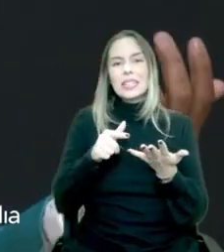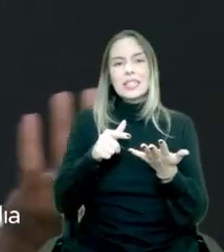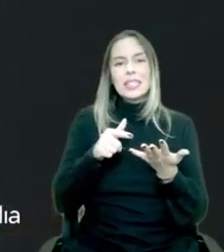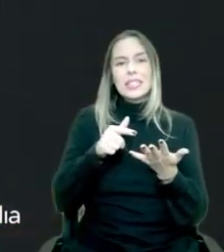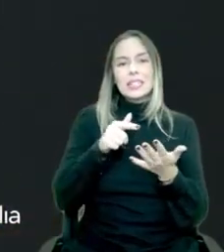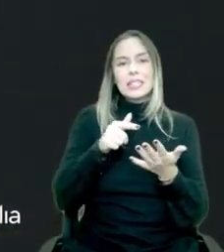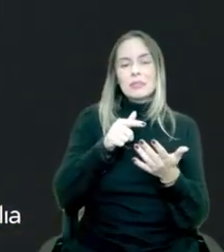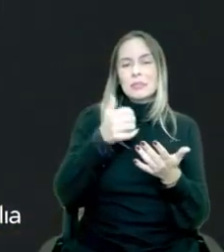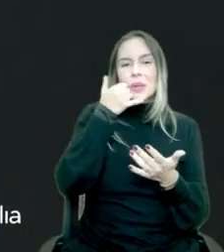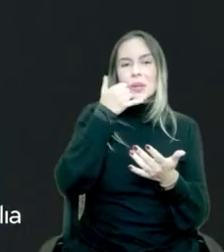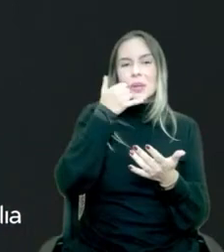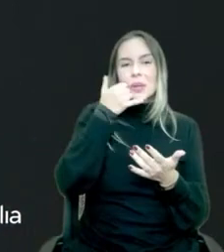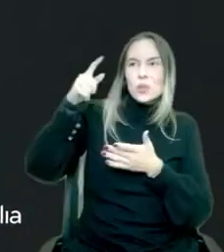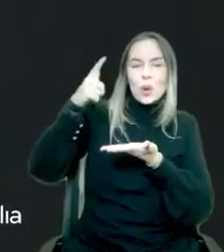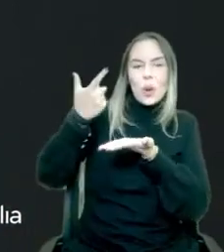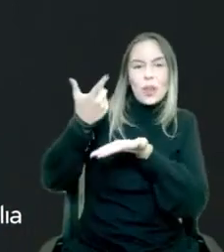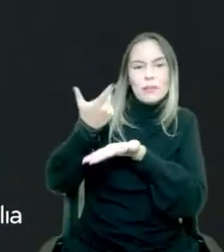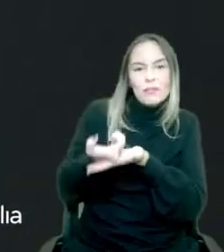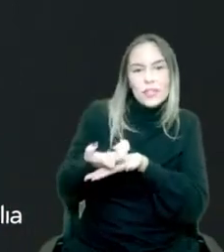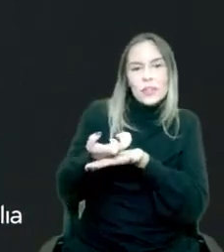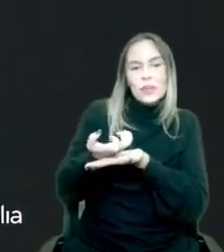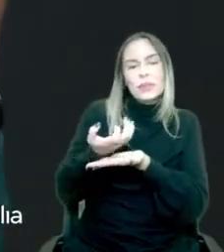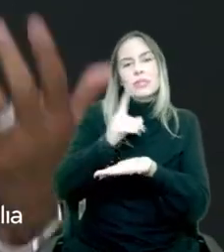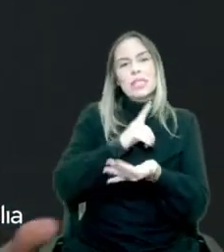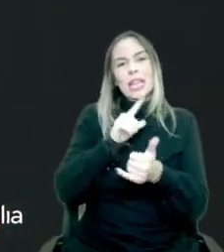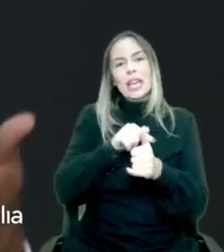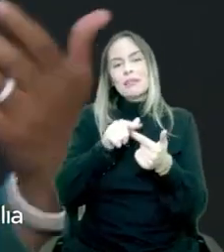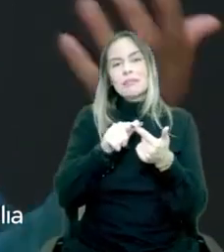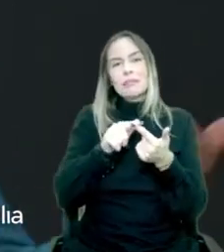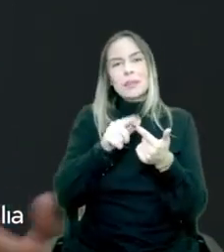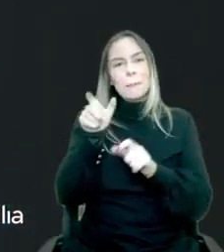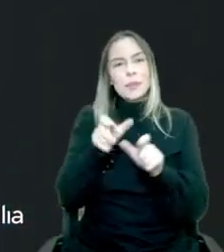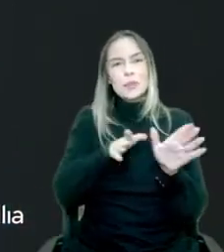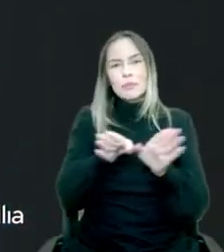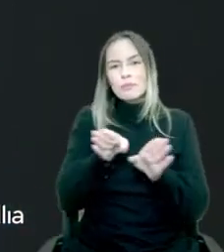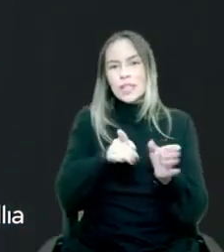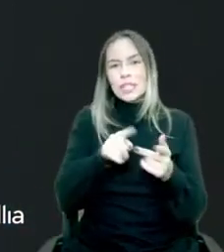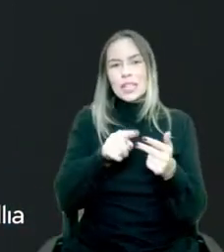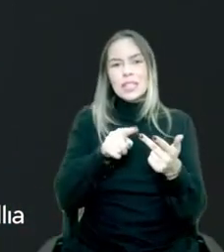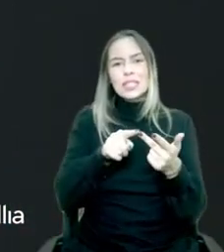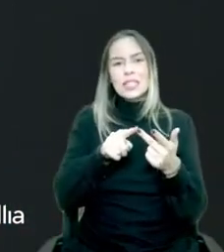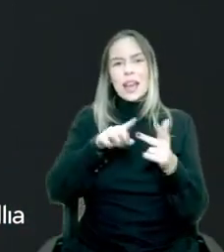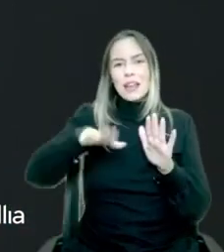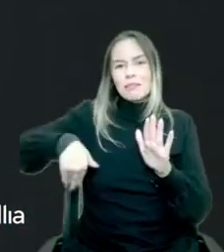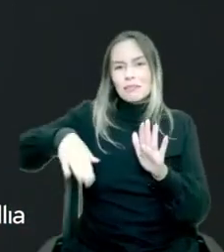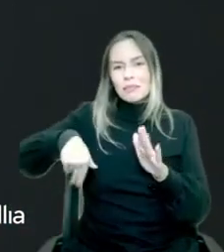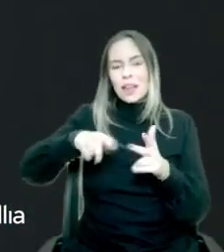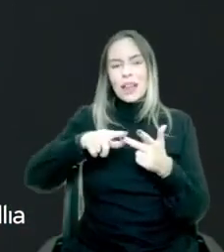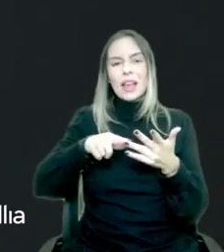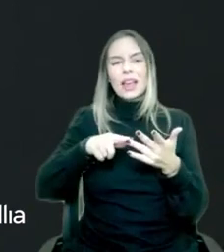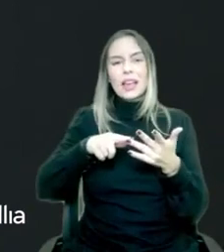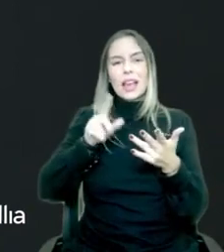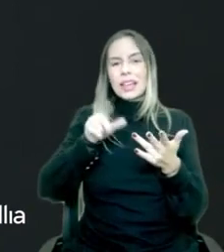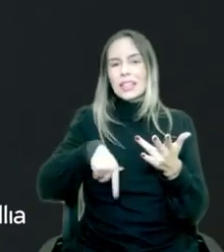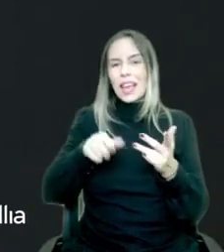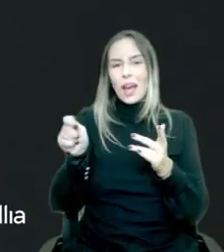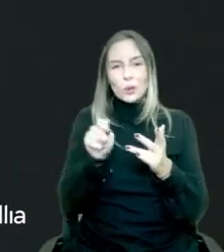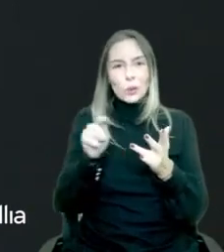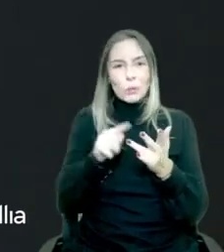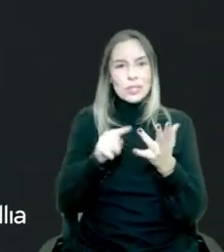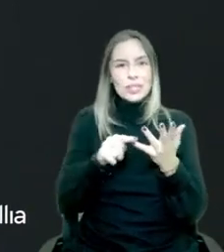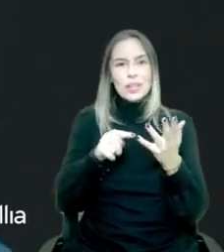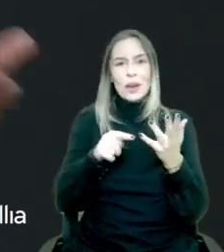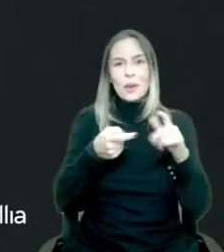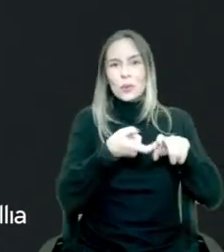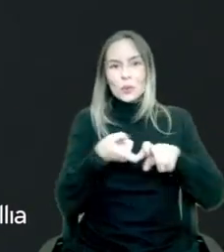then all the way to people out on assets and rigs and in the ocean and airfield automation, traders, finance groups, procurement,